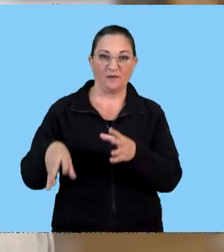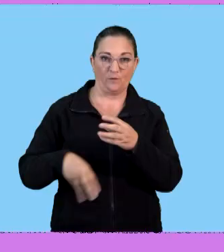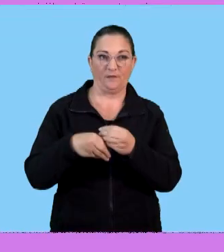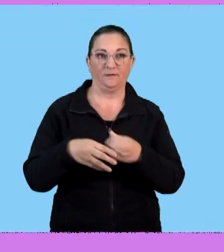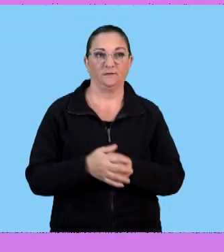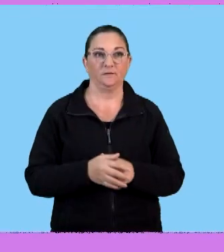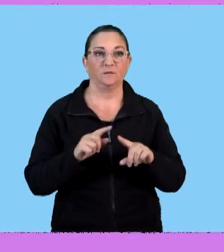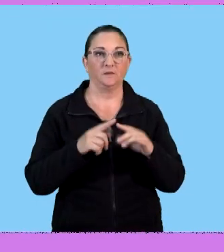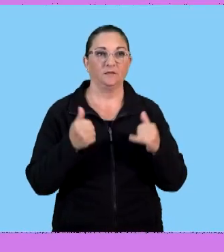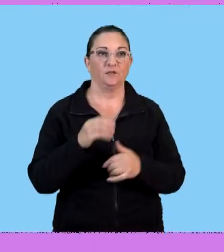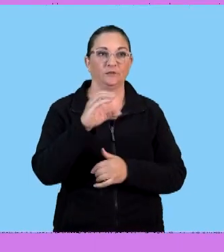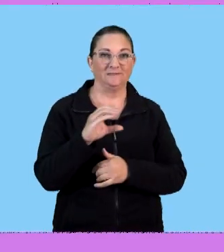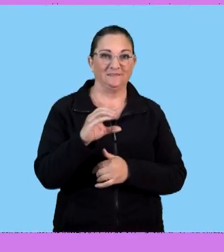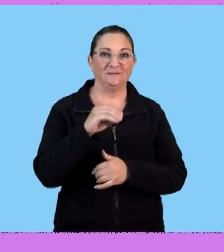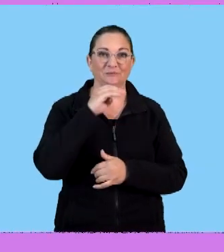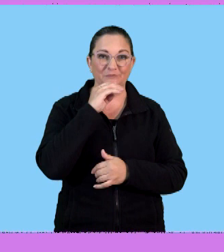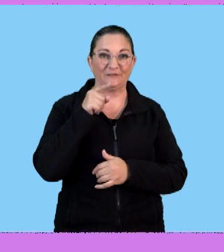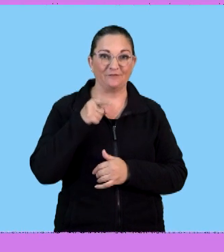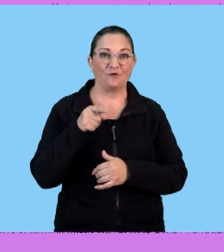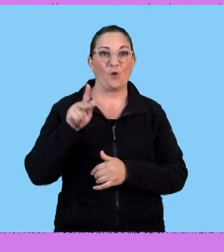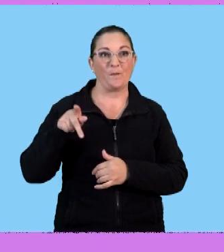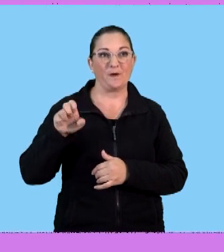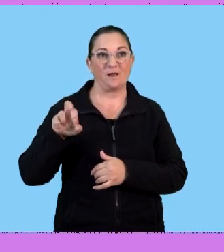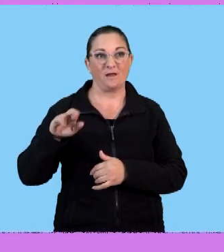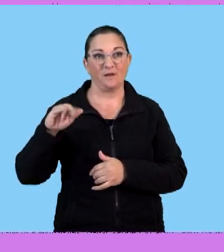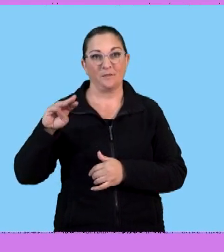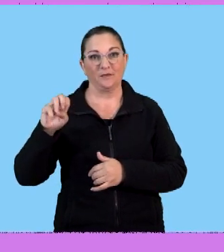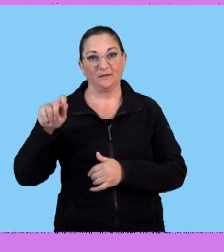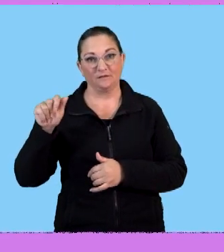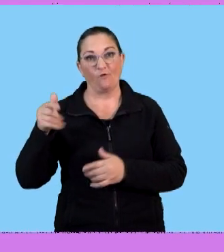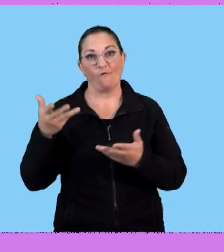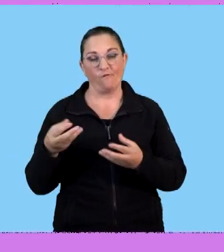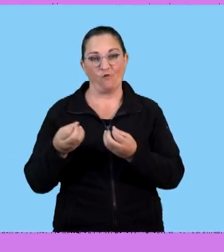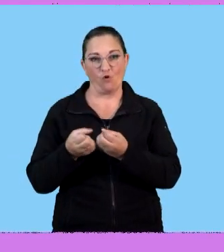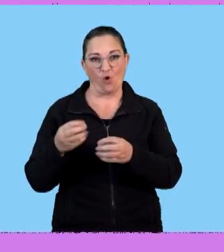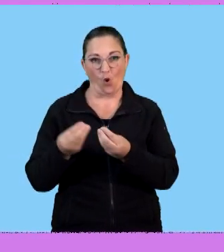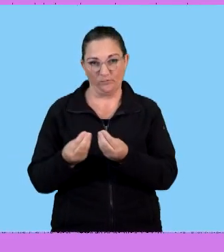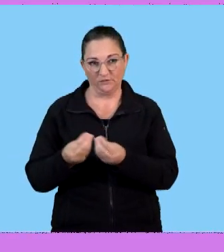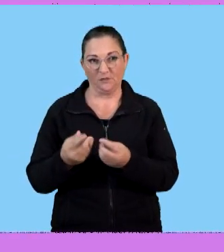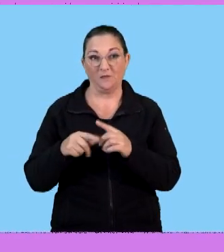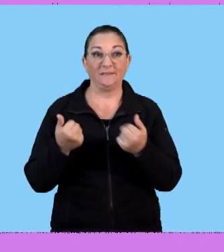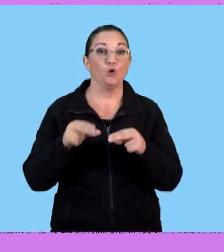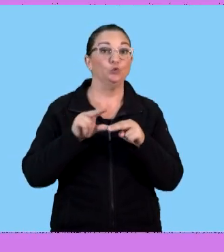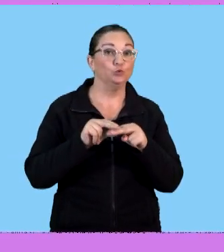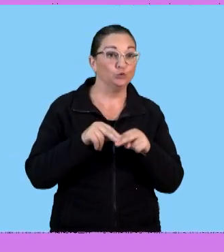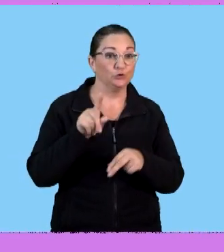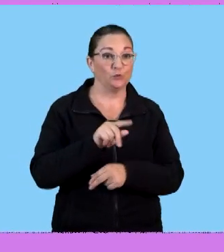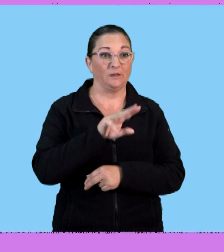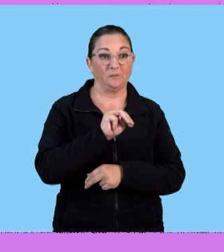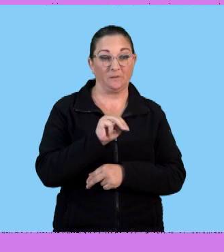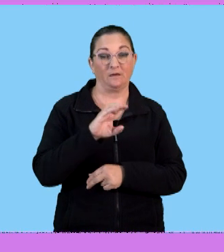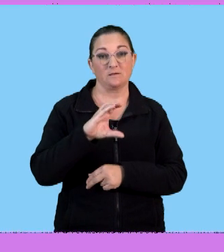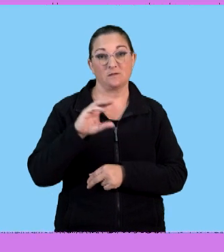also indicated that the circumference is the perimeter of a circular object. Then we know the units remain